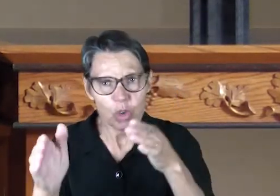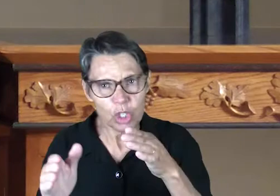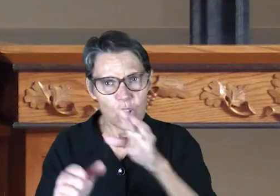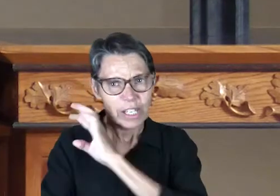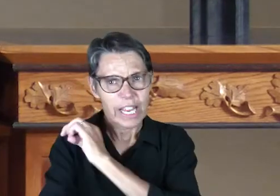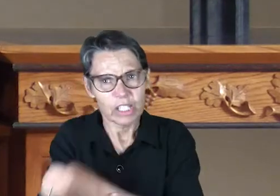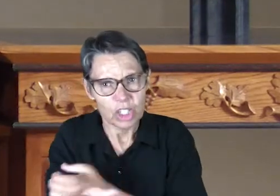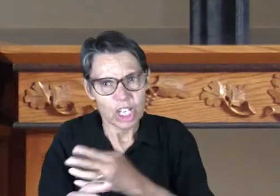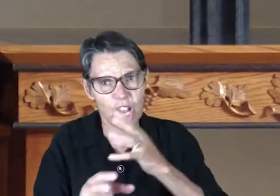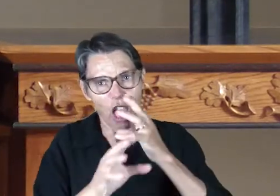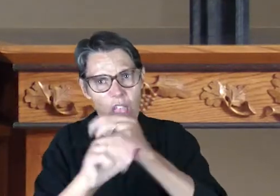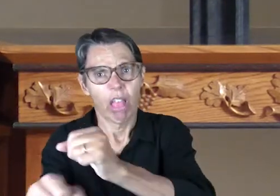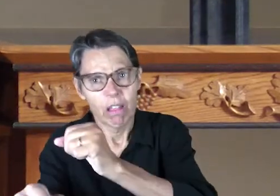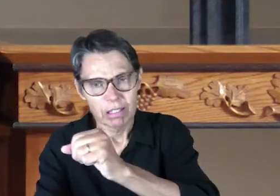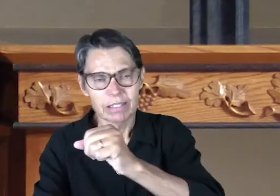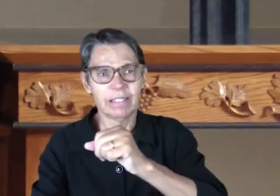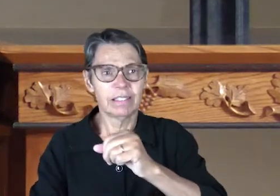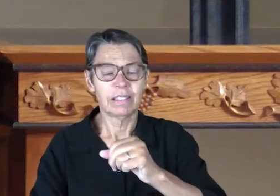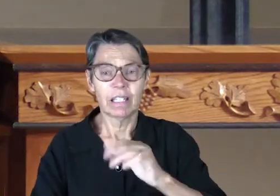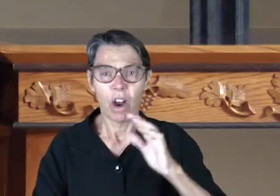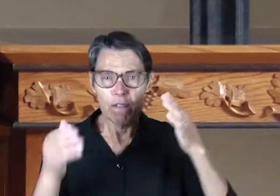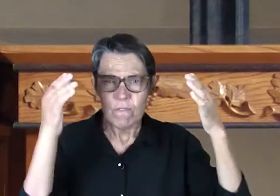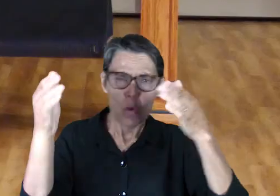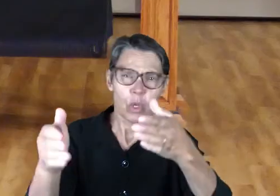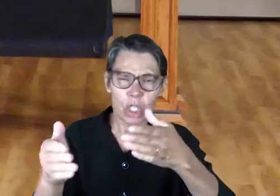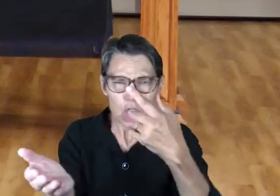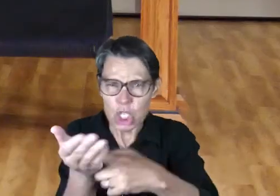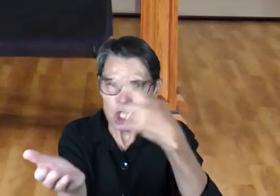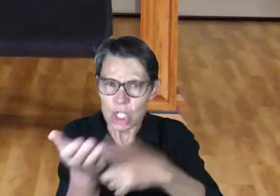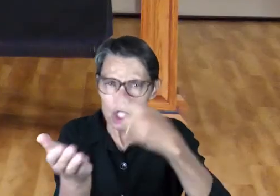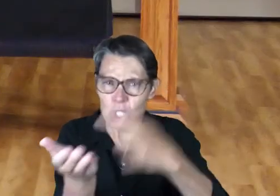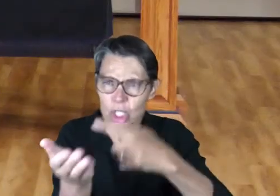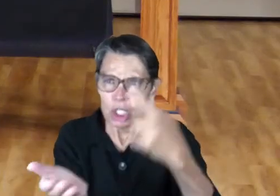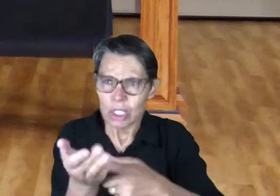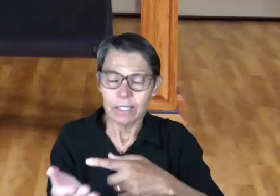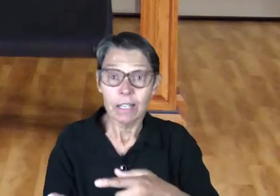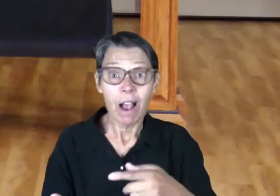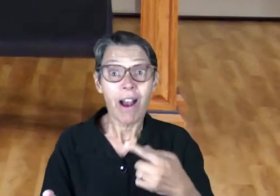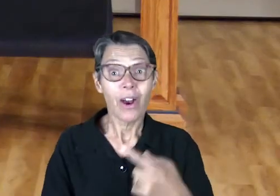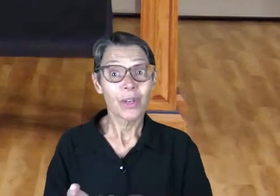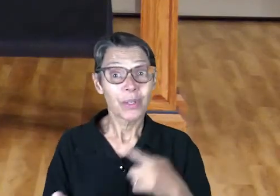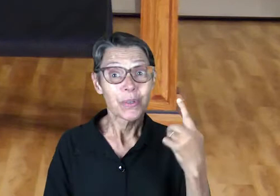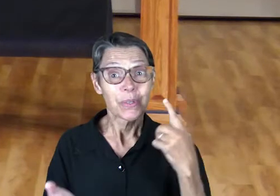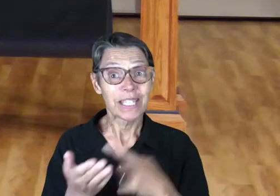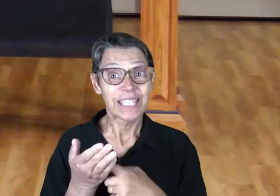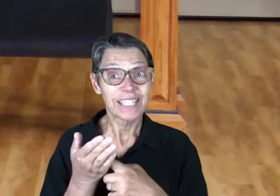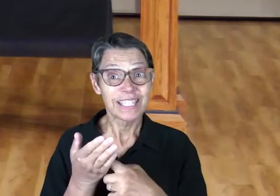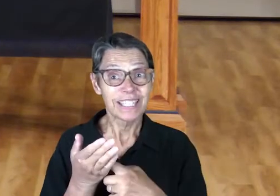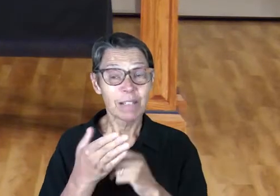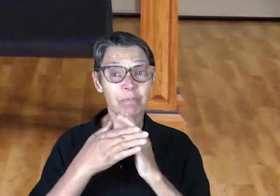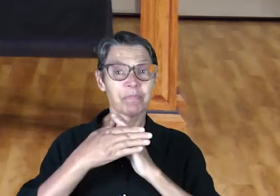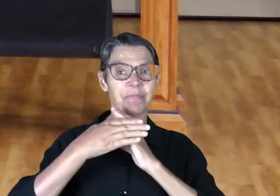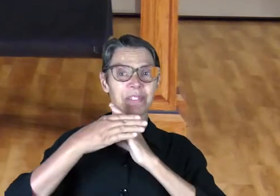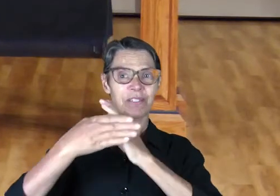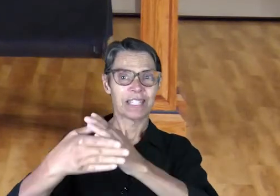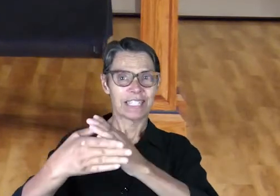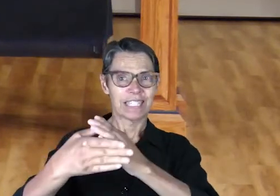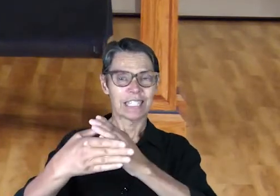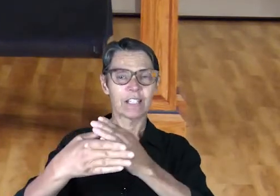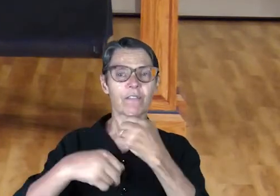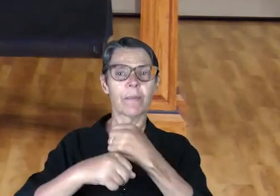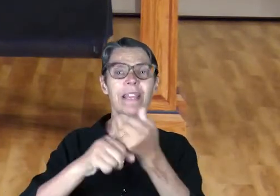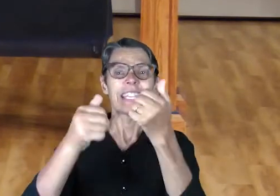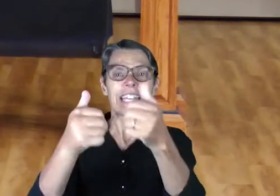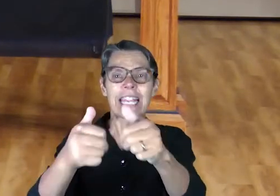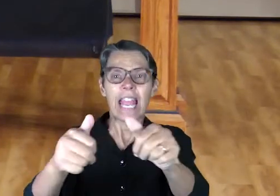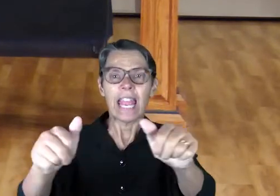Arguing. It takes up all our energy. Arguing. It takes our focus. Arguing. It keeps us